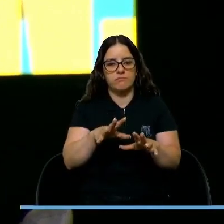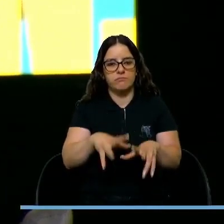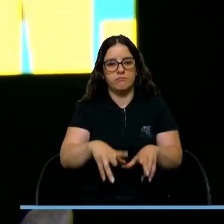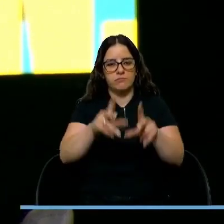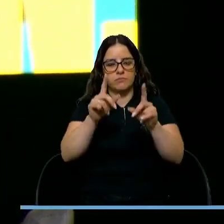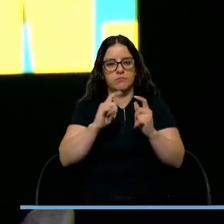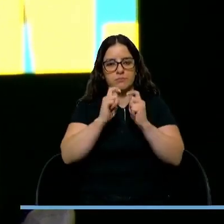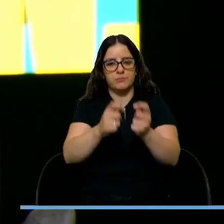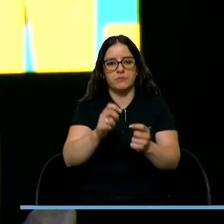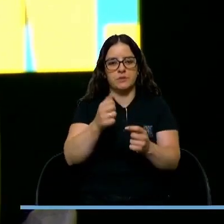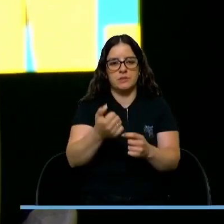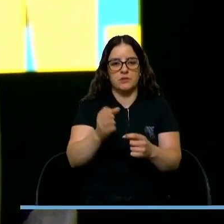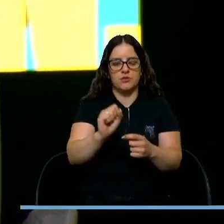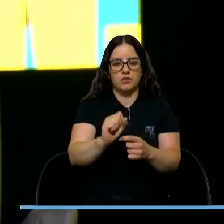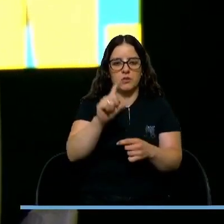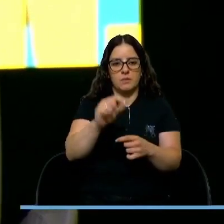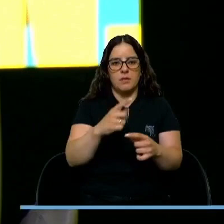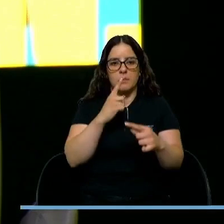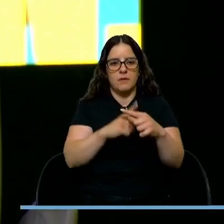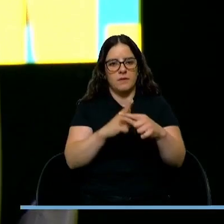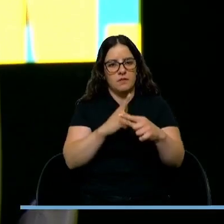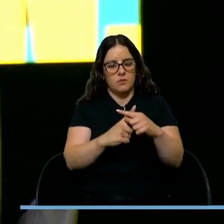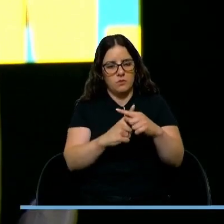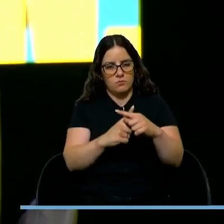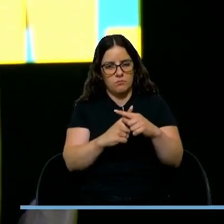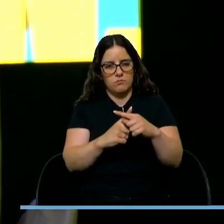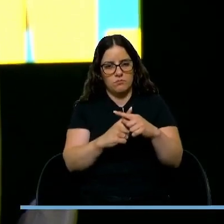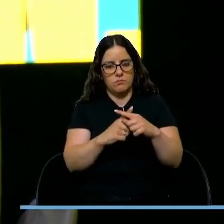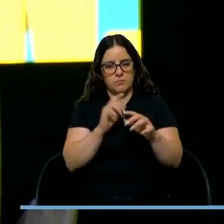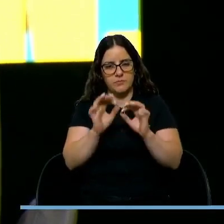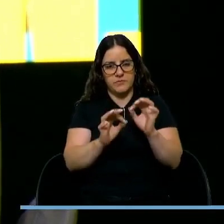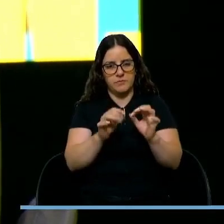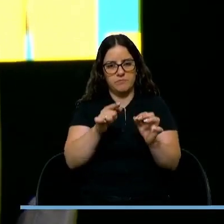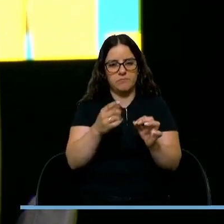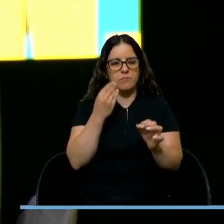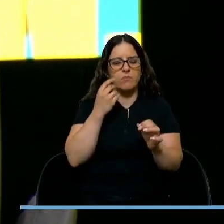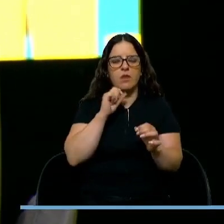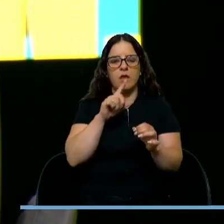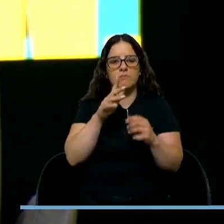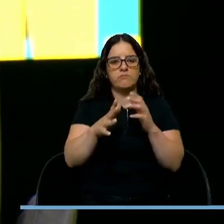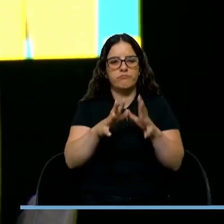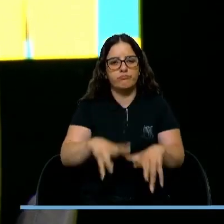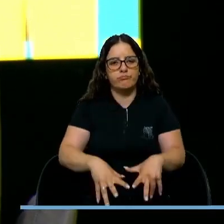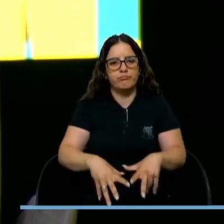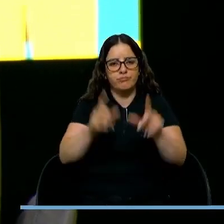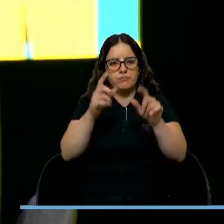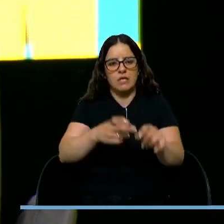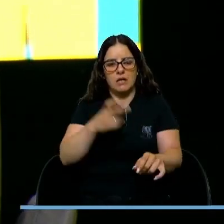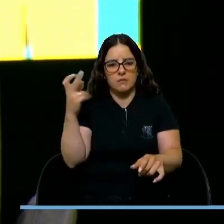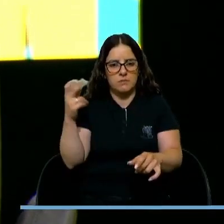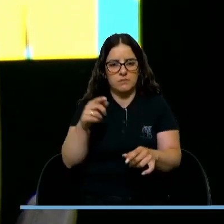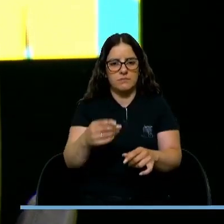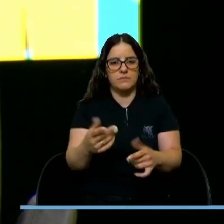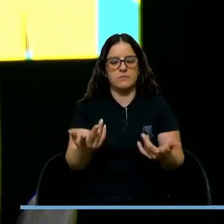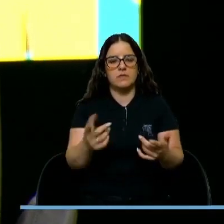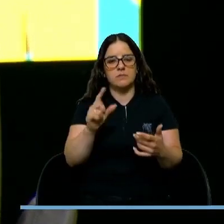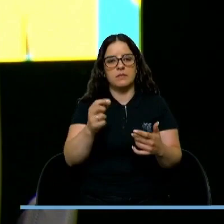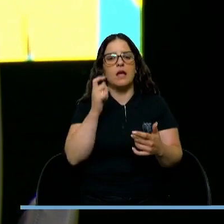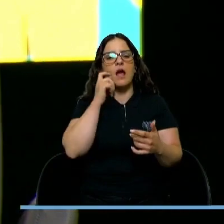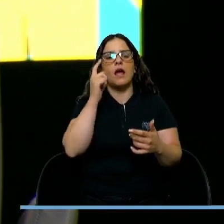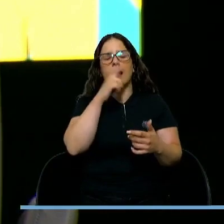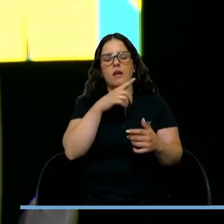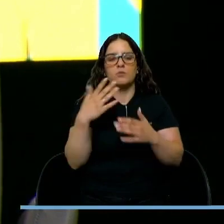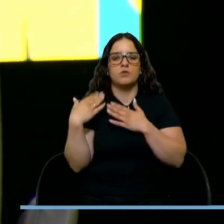evolution of the implementation of 5G and all those benefits. How can this be speed up,